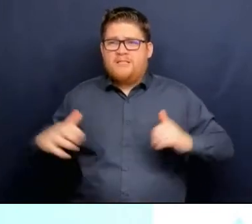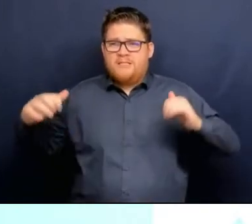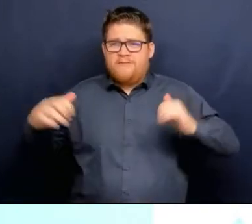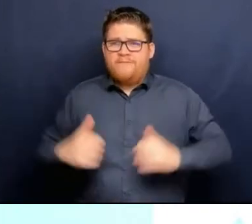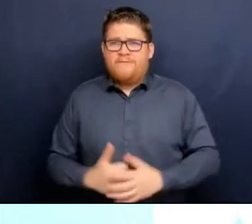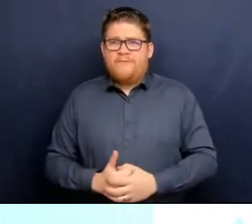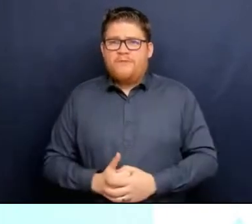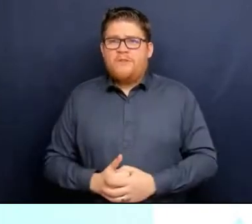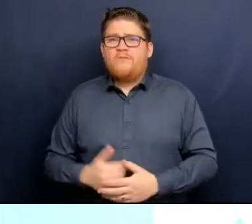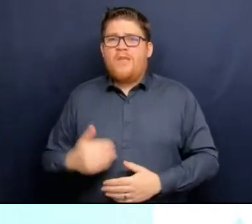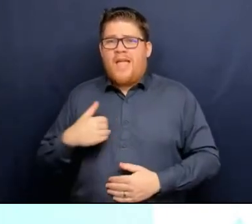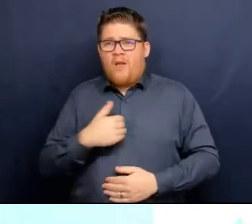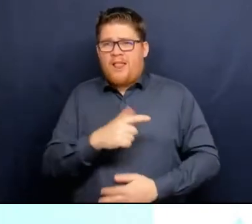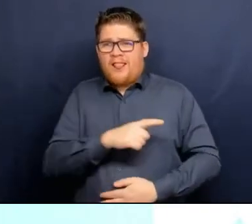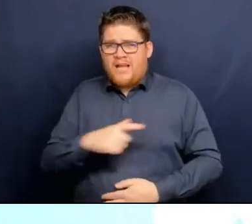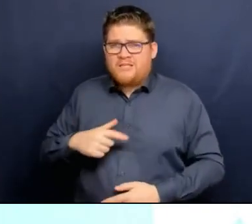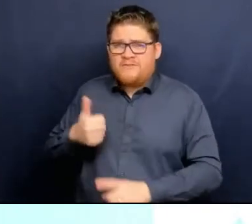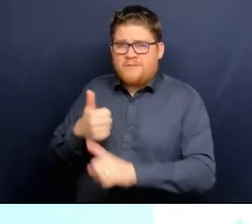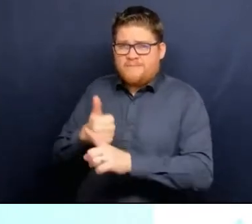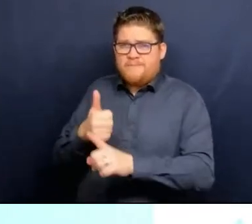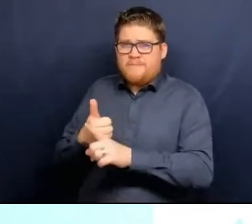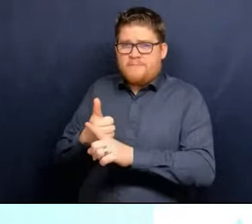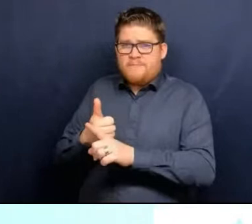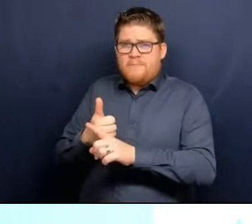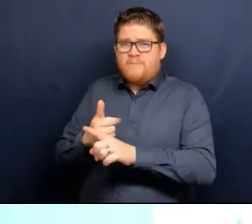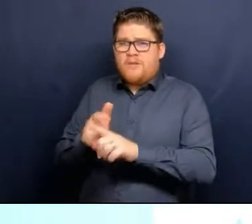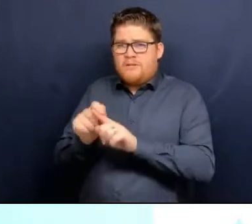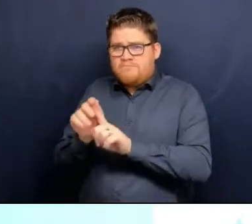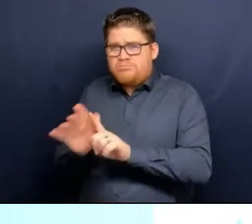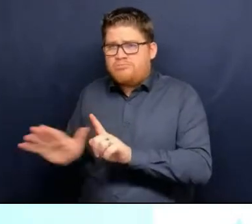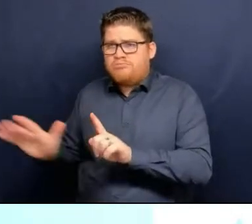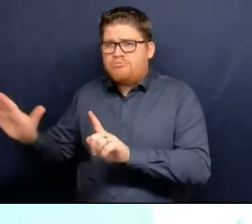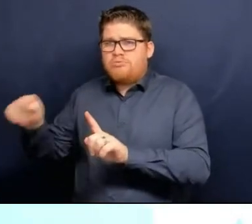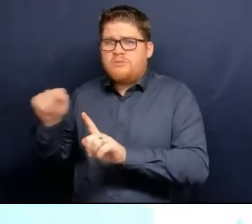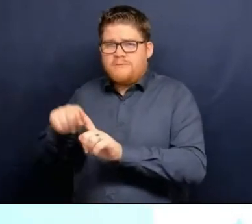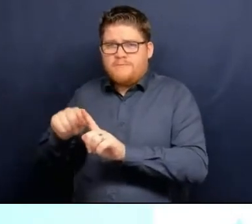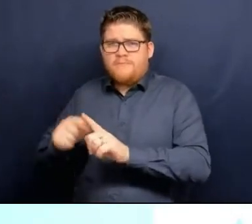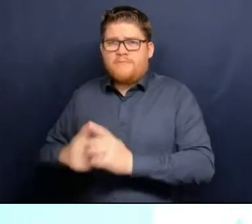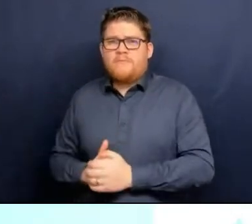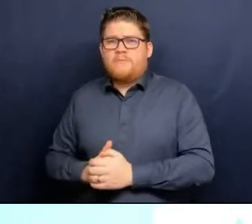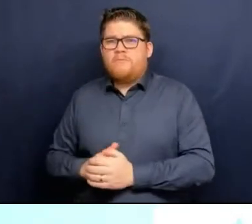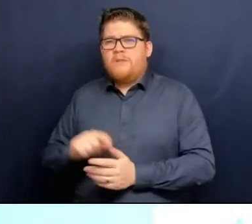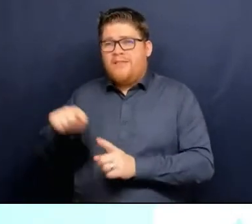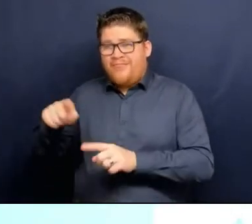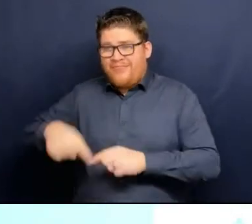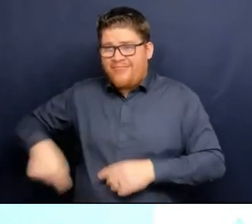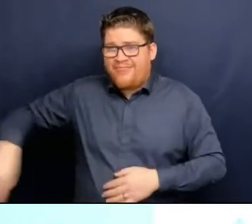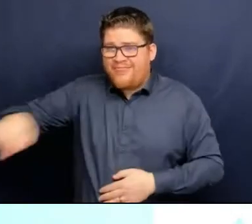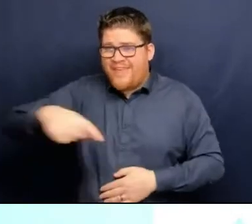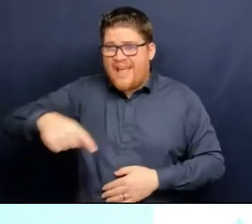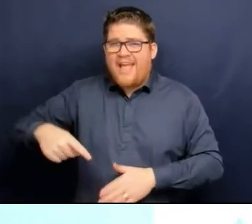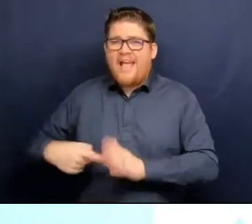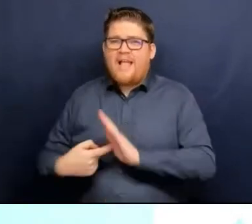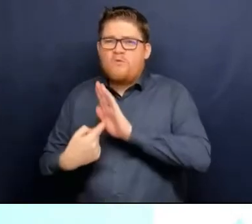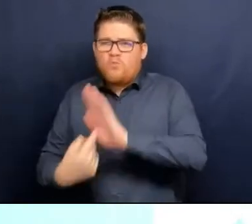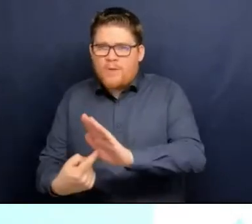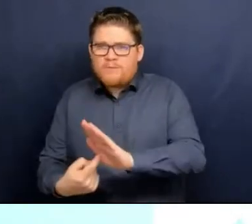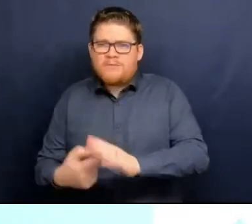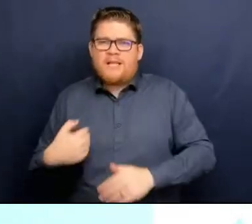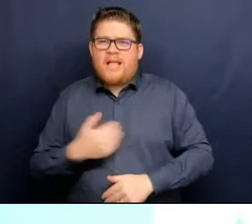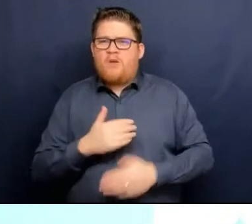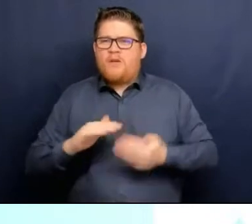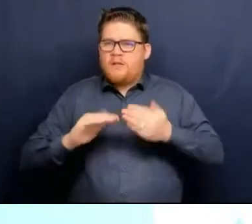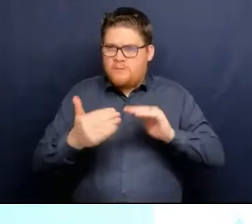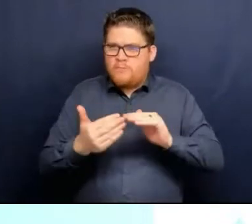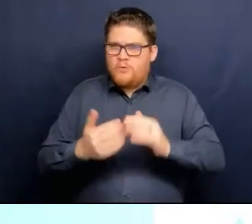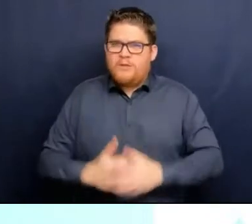2020 attests to the changes and the transformations that are happening in our community every day as we acknowledge the rights of people of color, as we